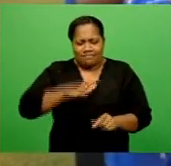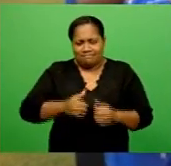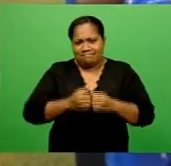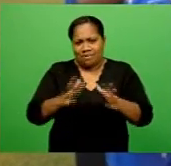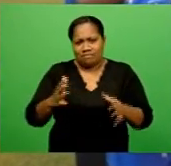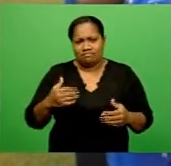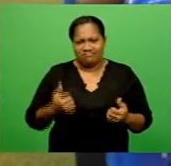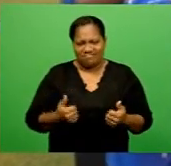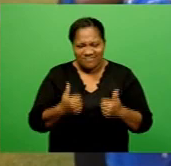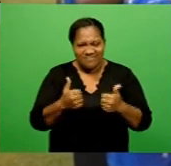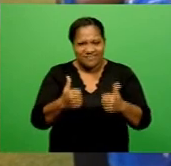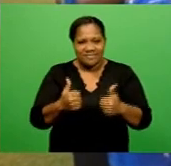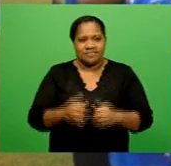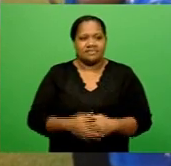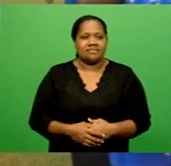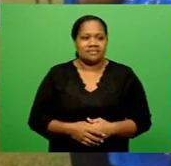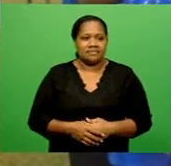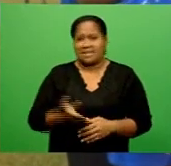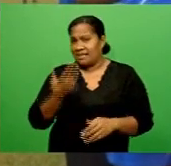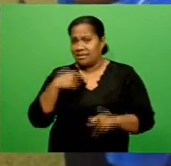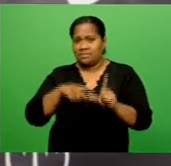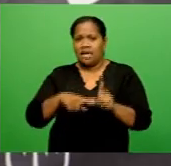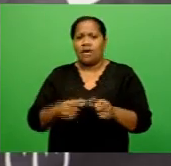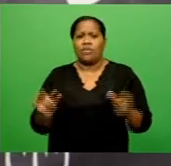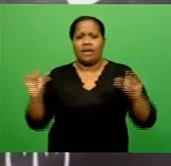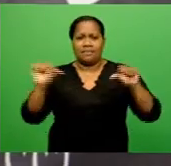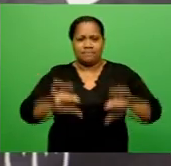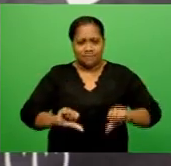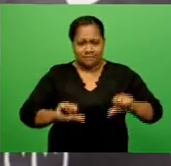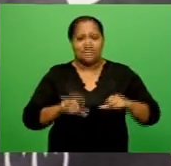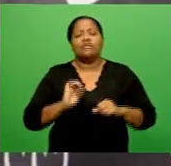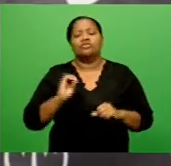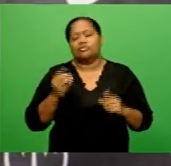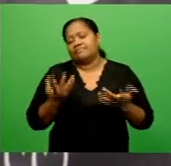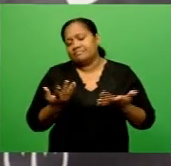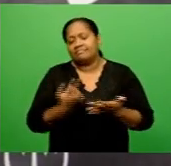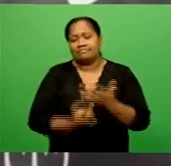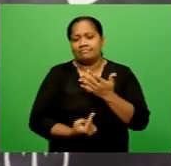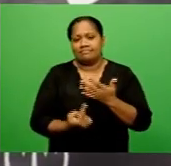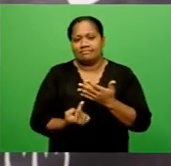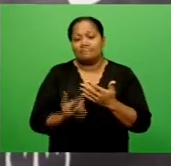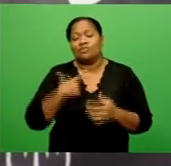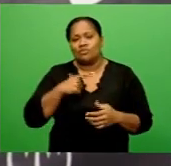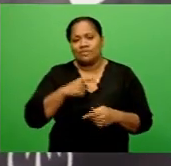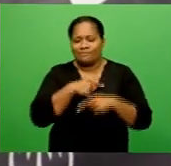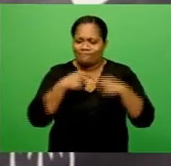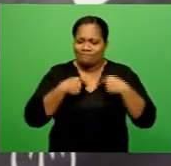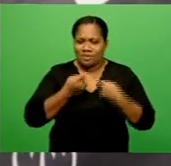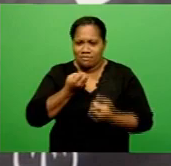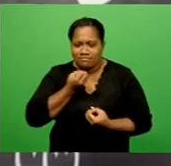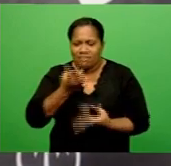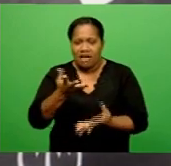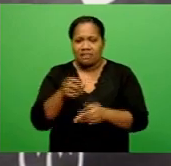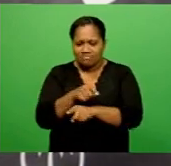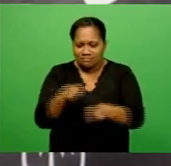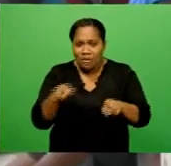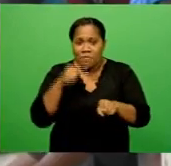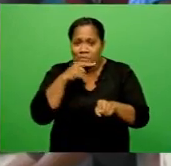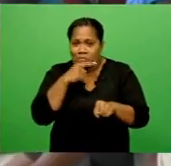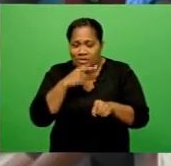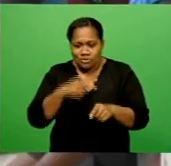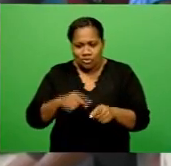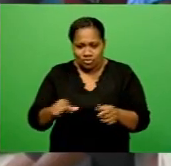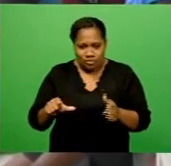we also been lost in the finals last year. So that's why we tell the boys to pull out the